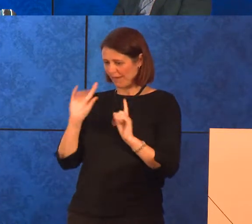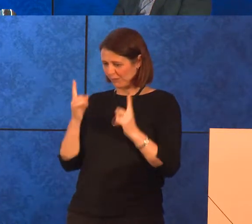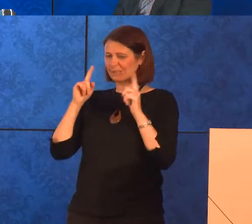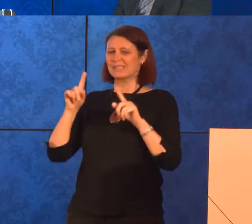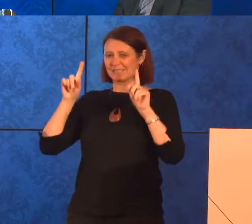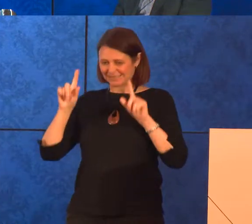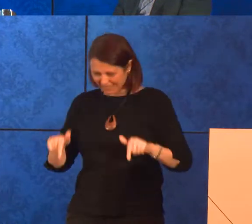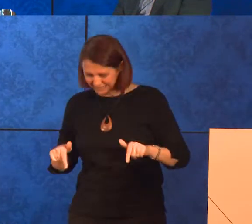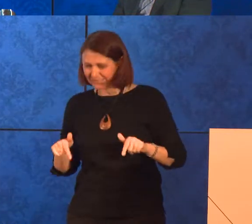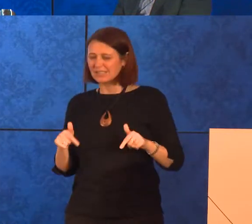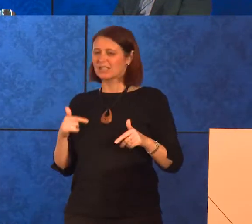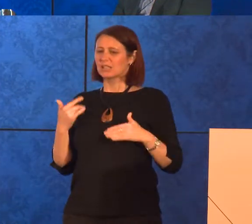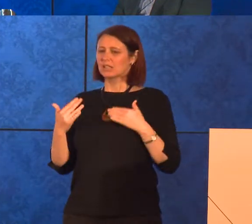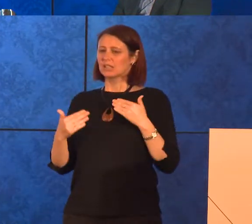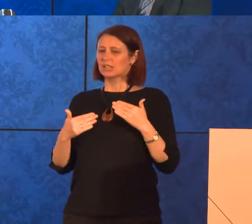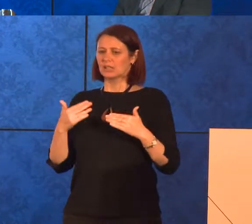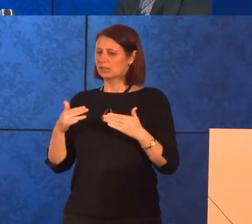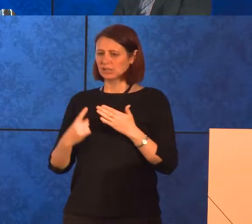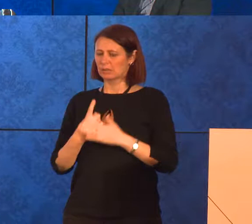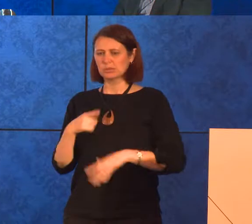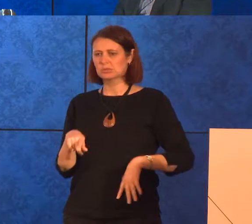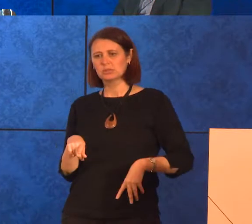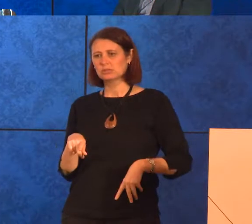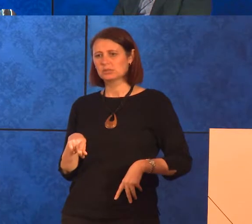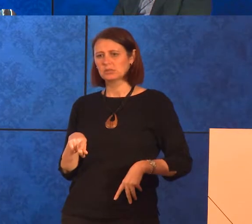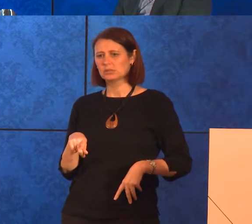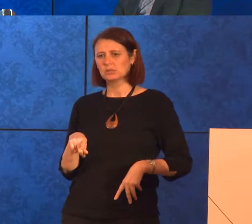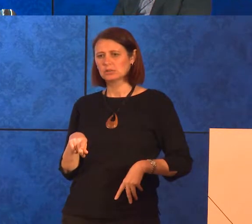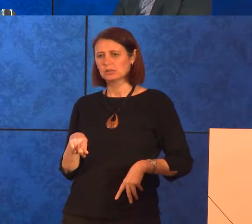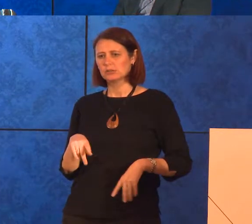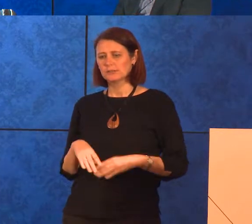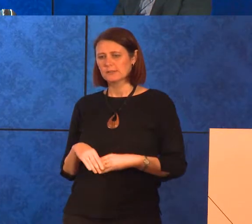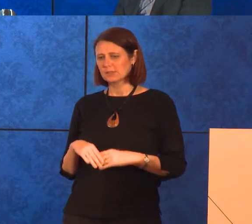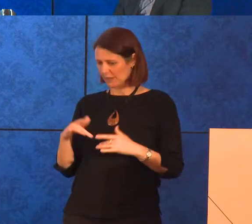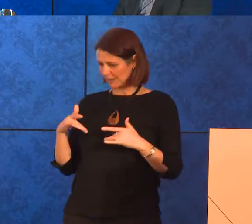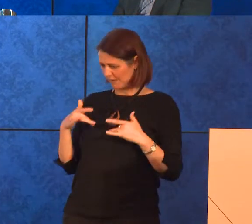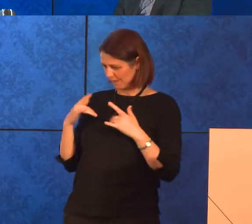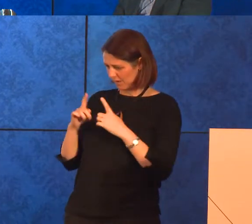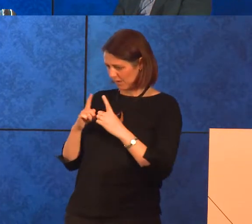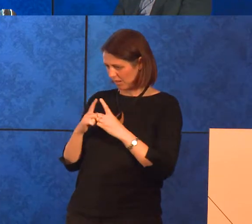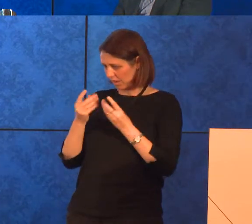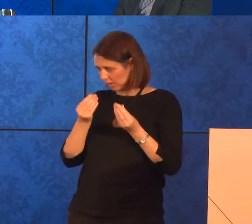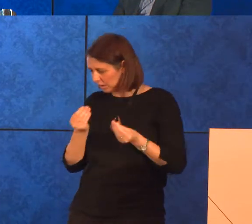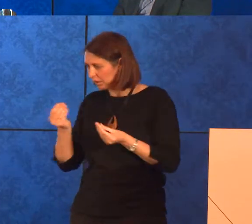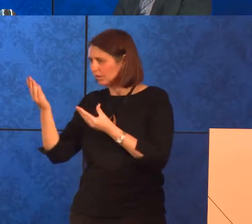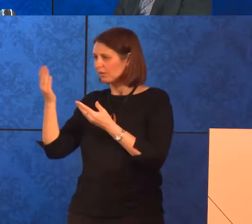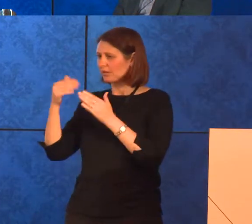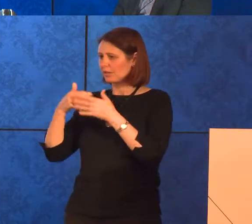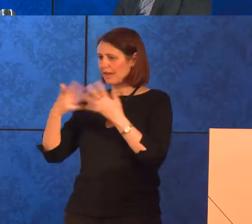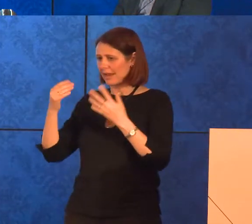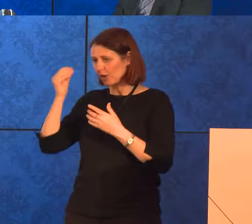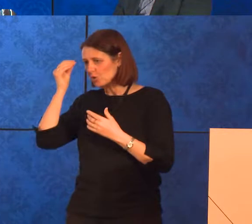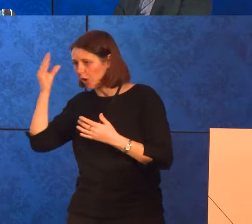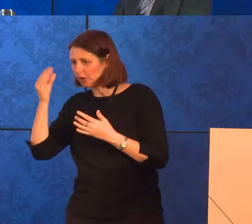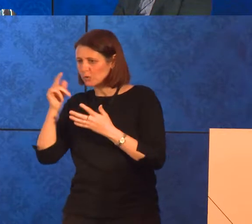off, that wasn't really the case. So I feel like, passing on, any knowledge